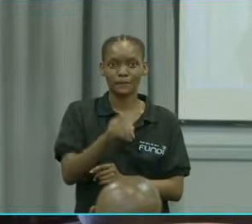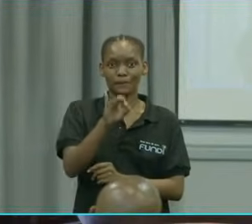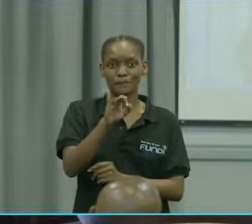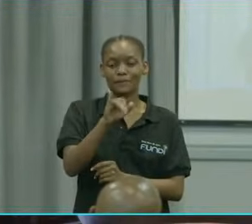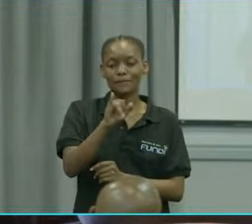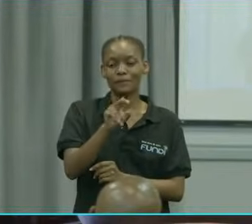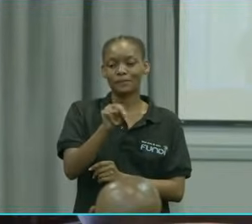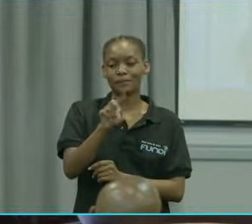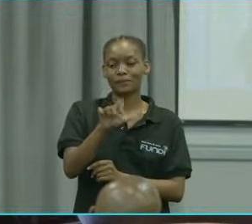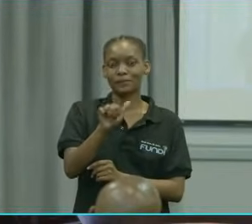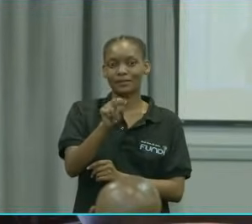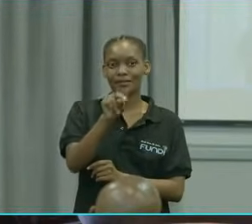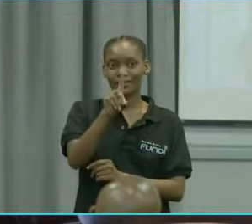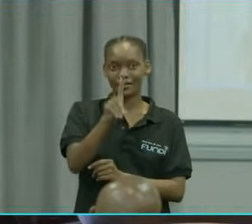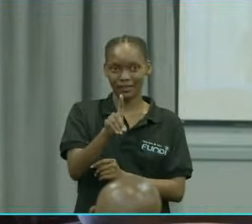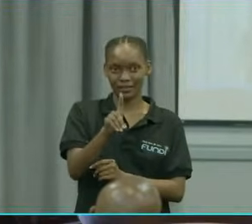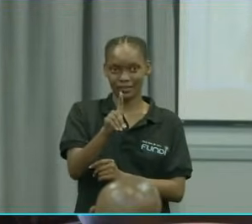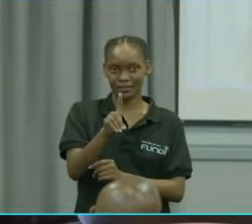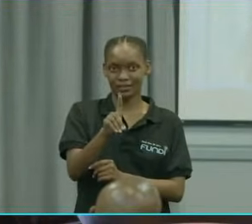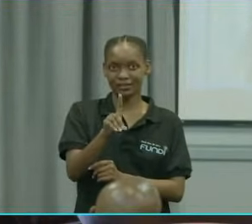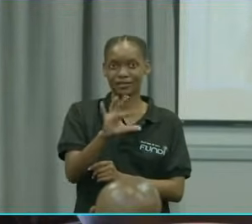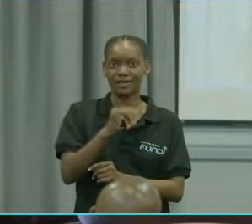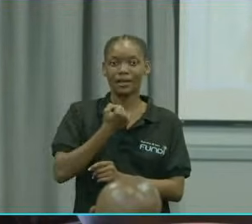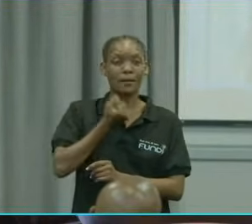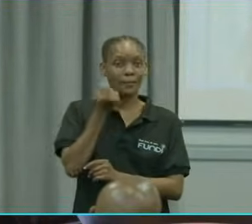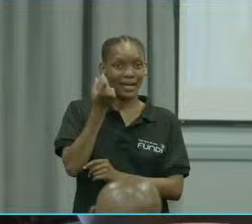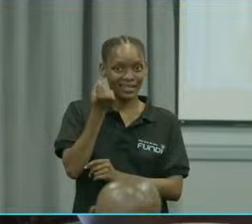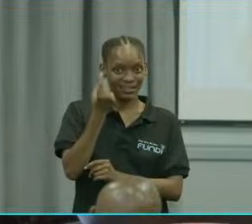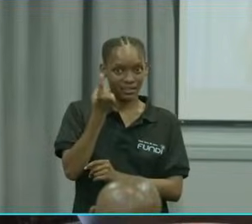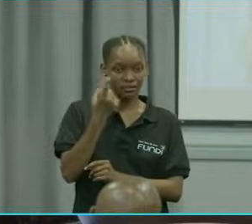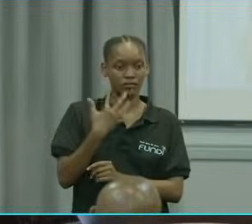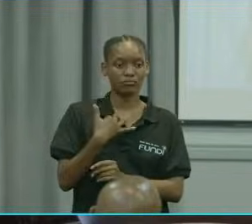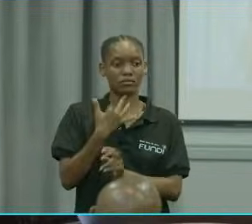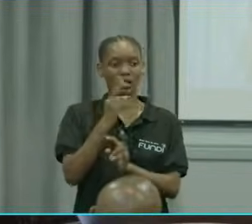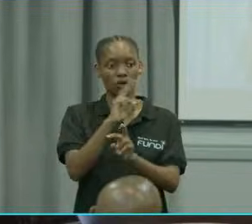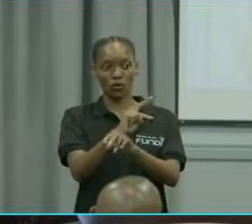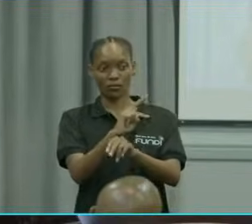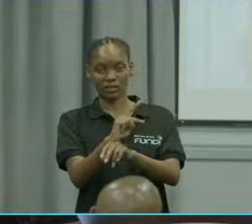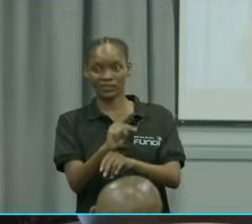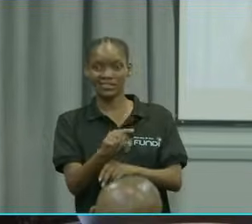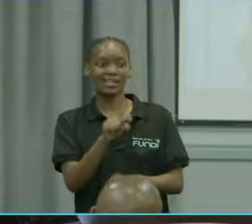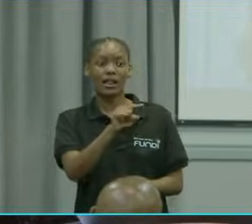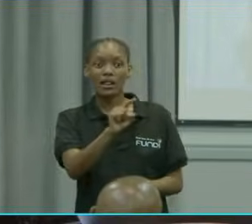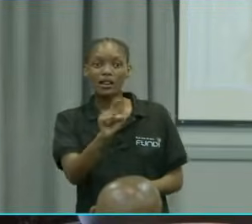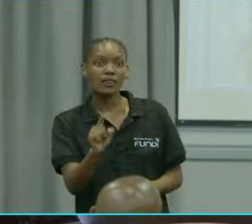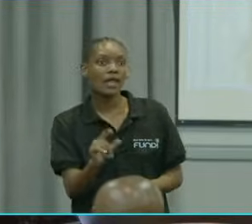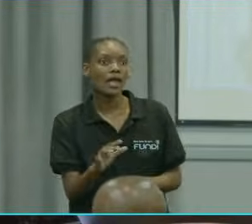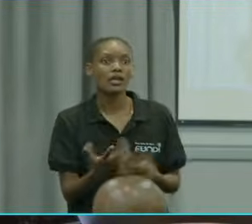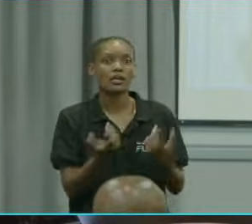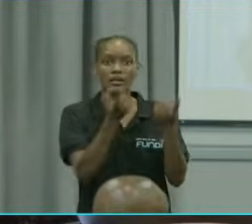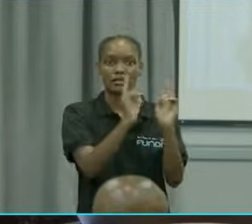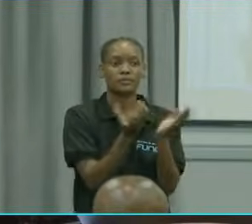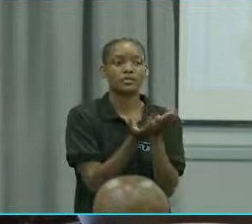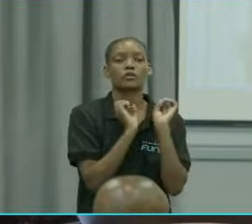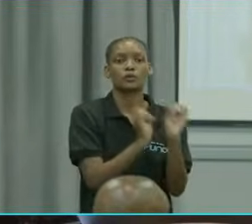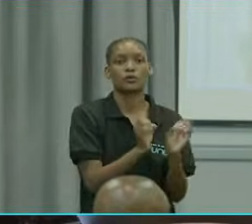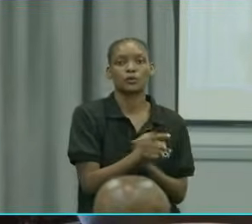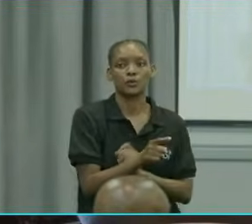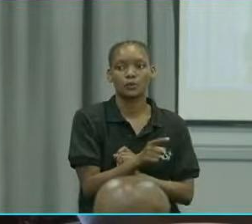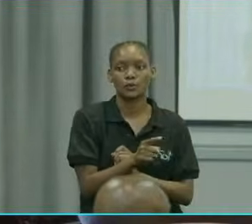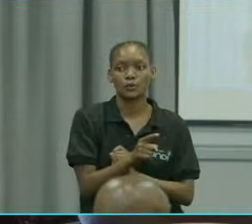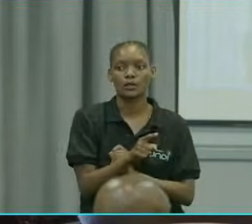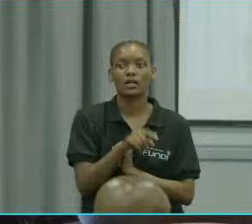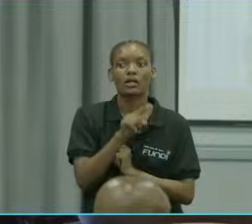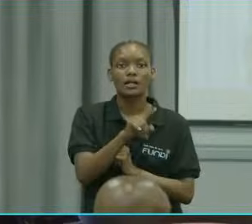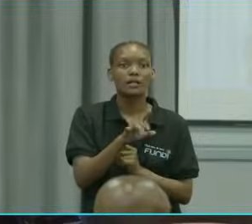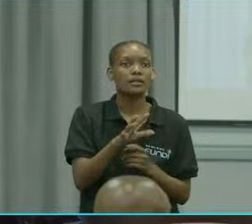Finland, in my understanding on observation and visit, they don't have special schools. They operate on an